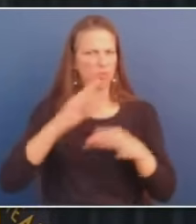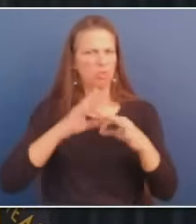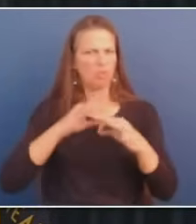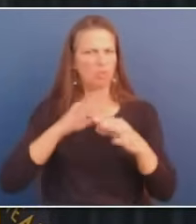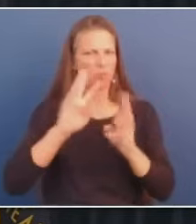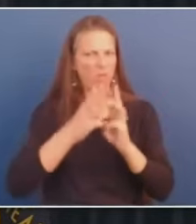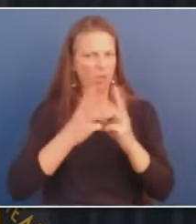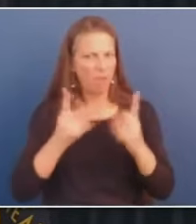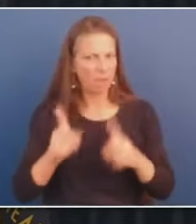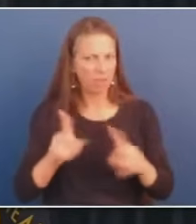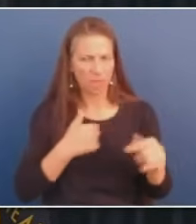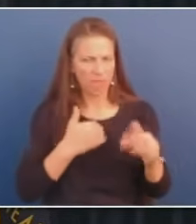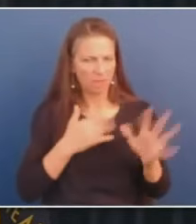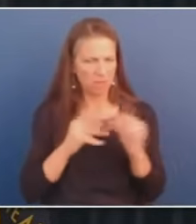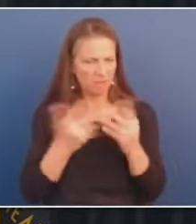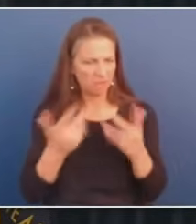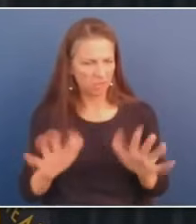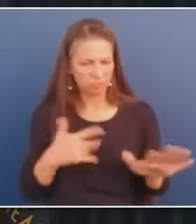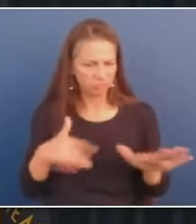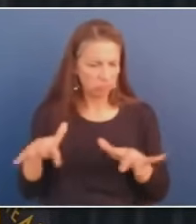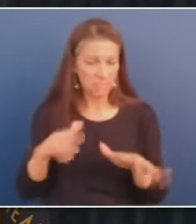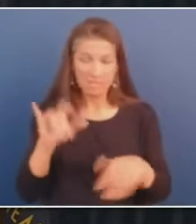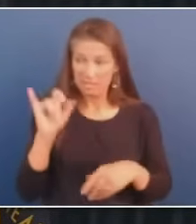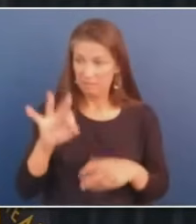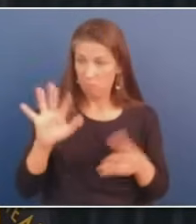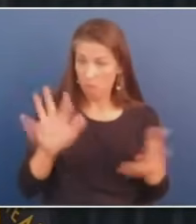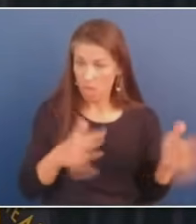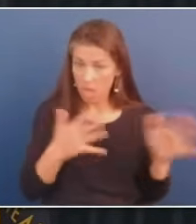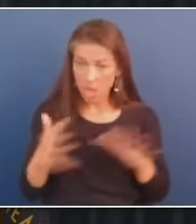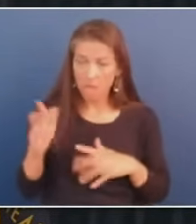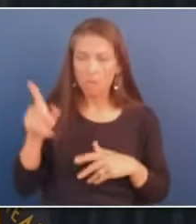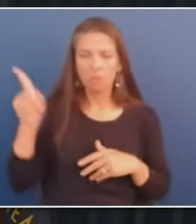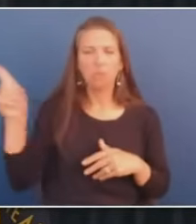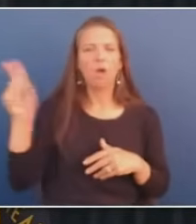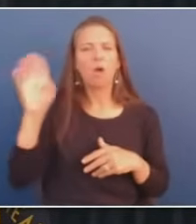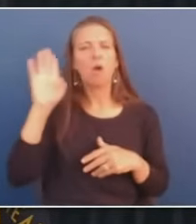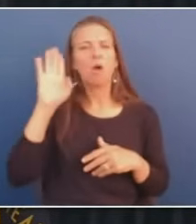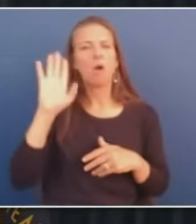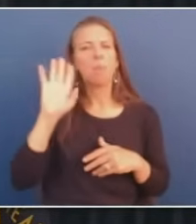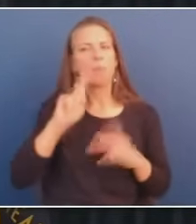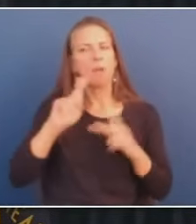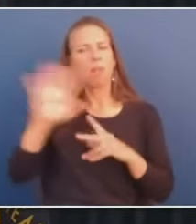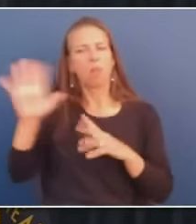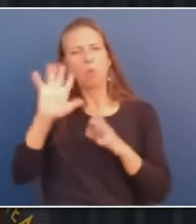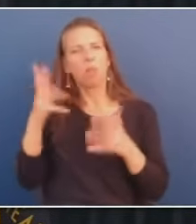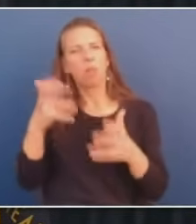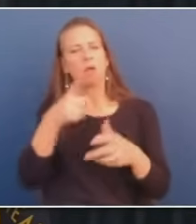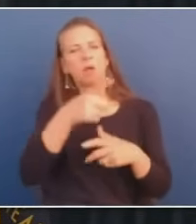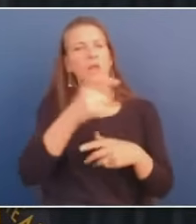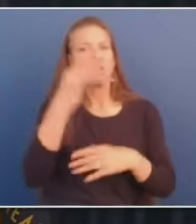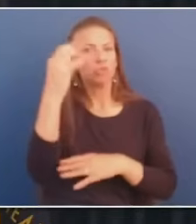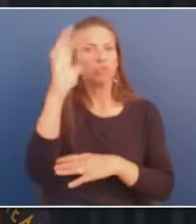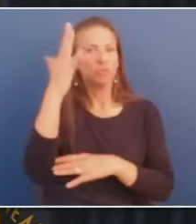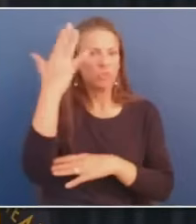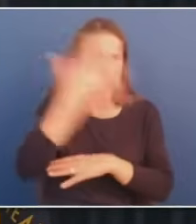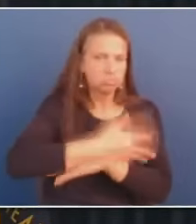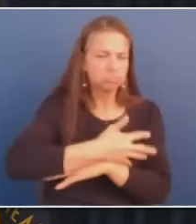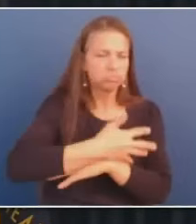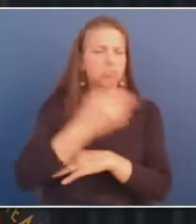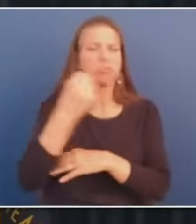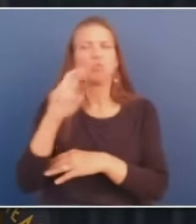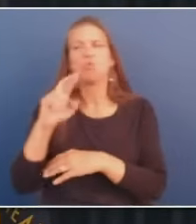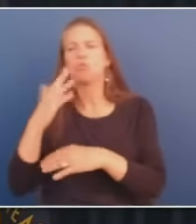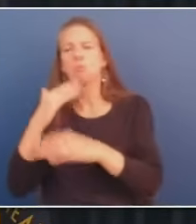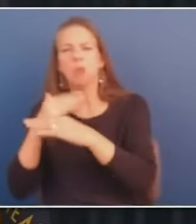crews, if we experience a wind event, our crews will respond should downed trees or other debris impact travel on our state